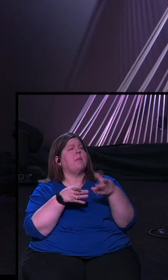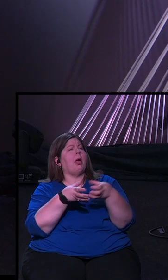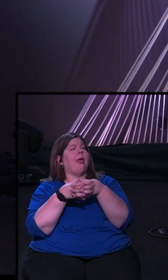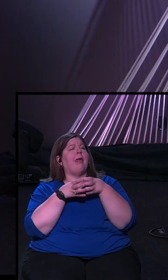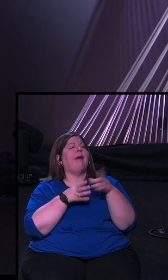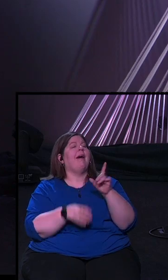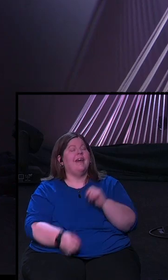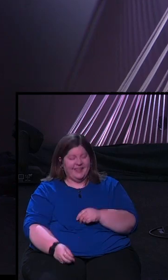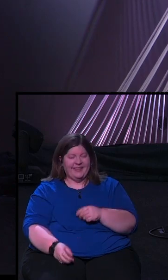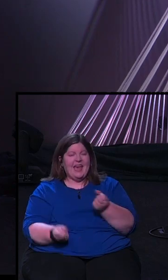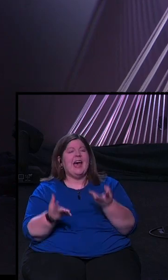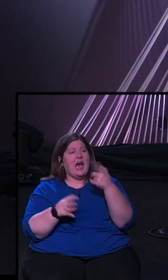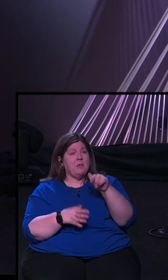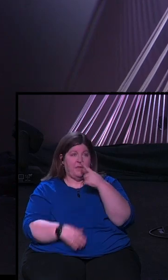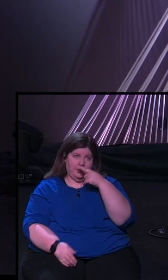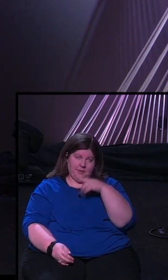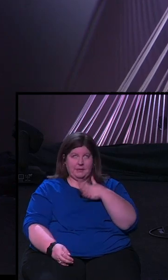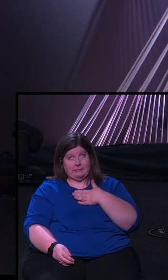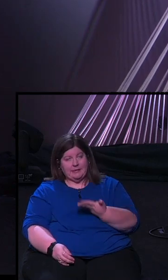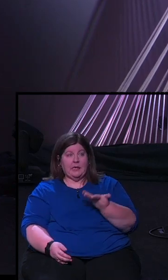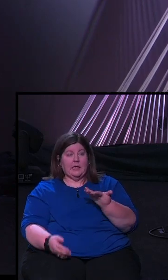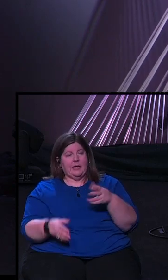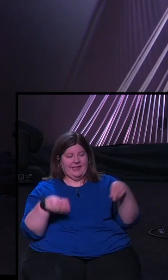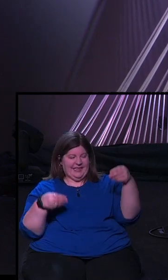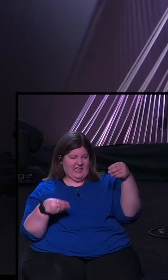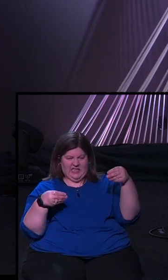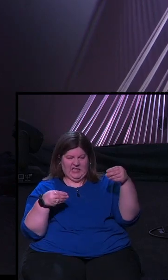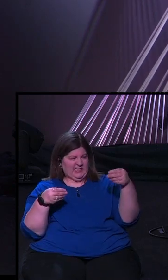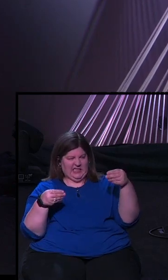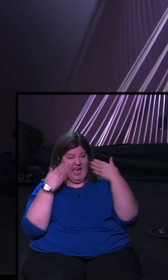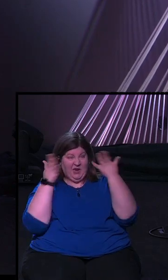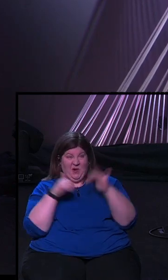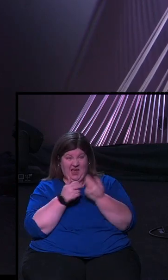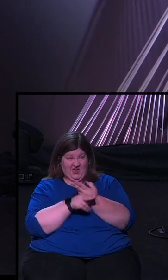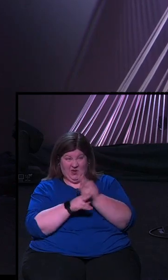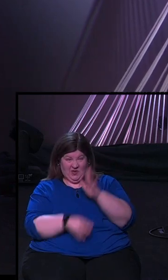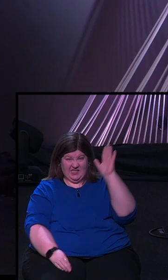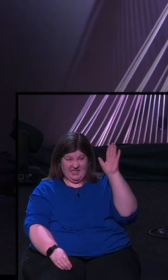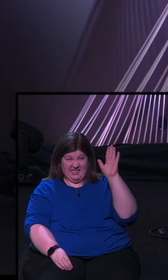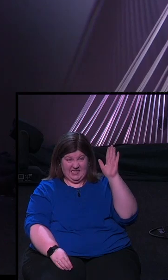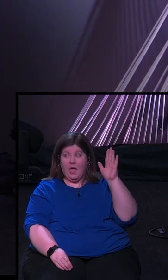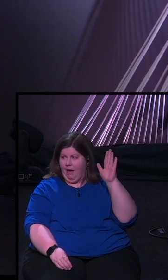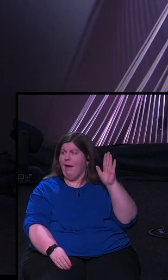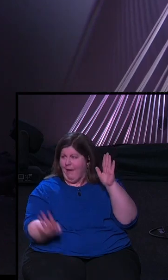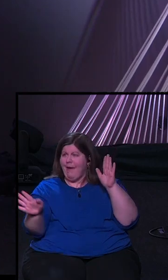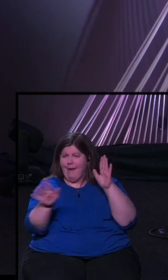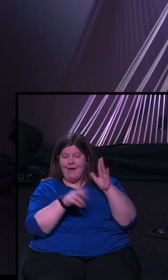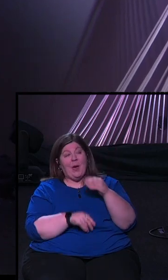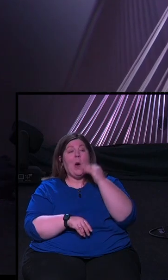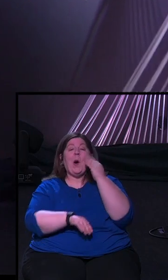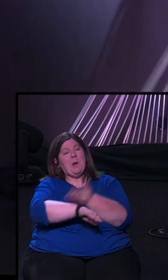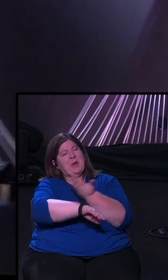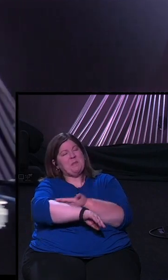So how many of you would willingly admit you don't always know how to use the tool that is currently in your hands? Would you? Okay, right? Home Improvement,